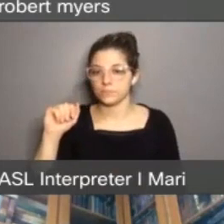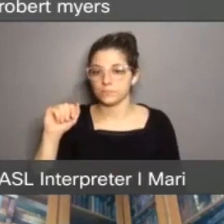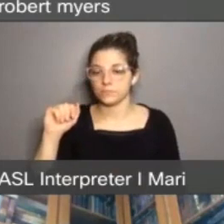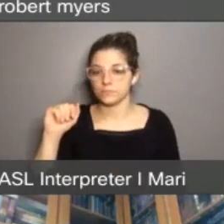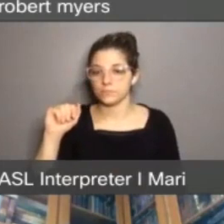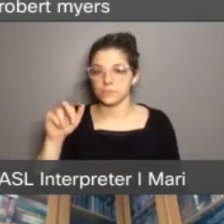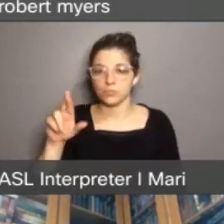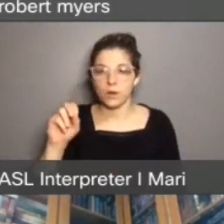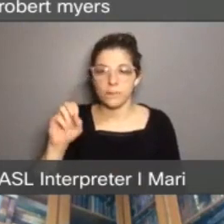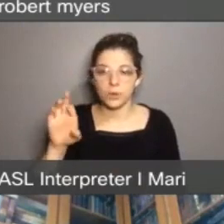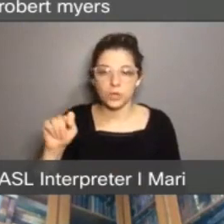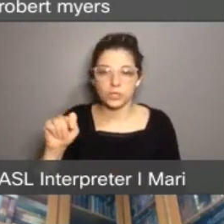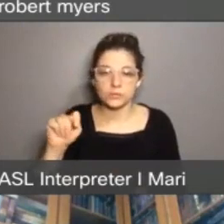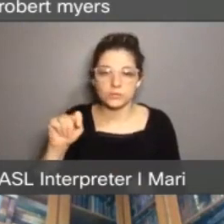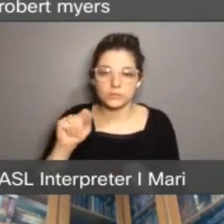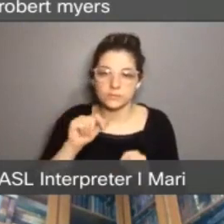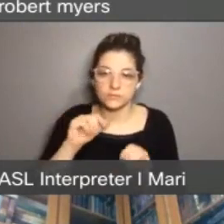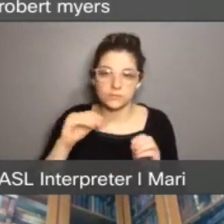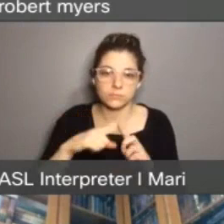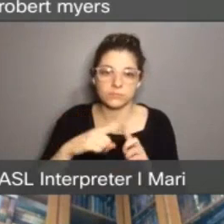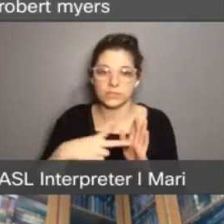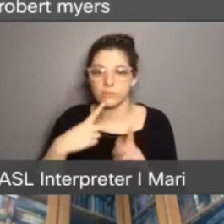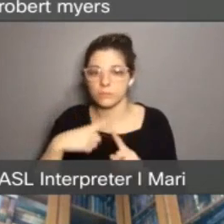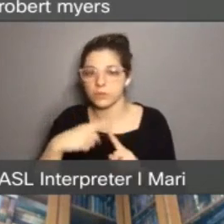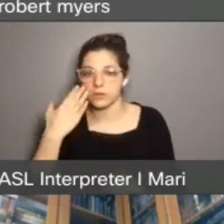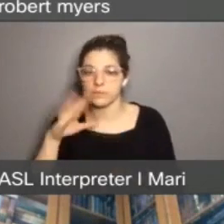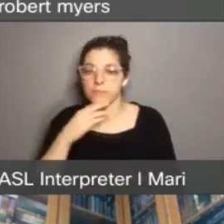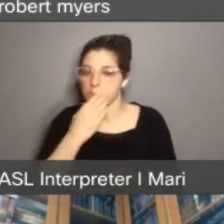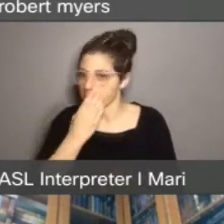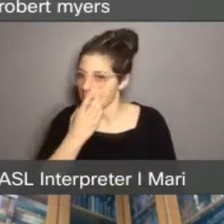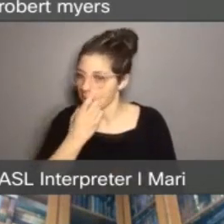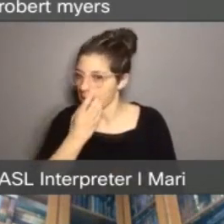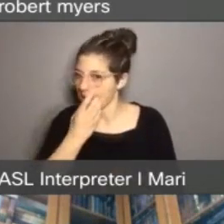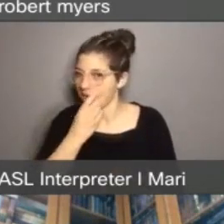No, Robert was able to get off mute. Maybe he's double muted. I don't know.